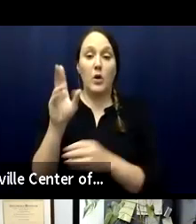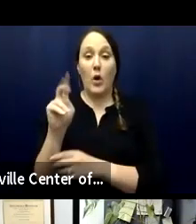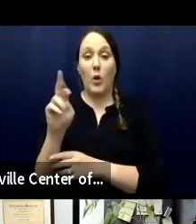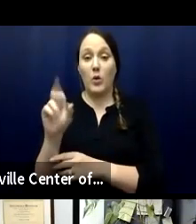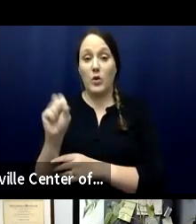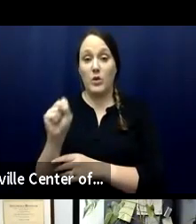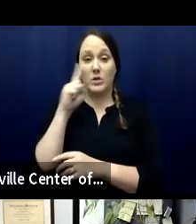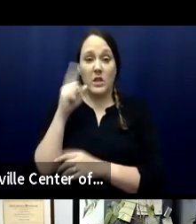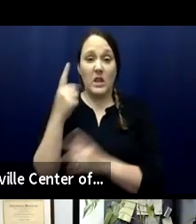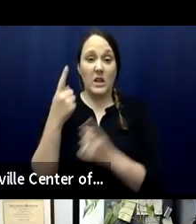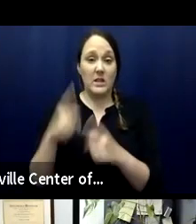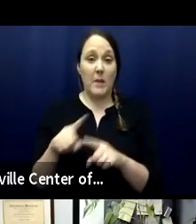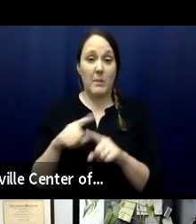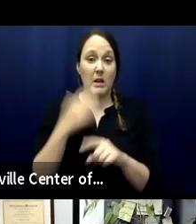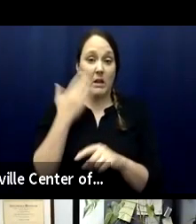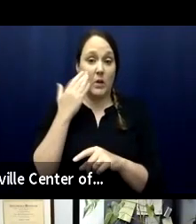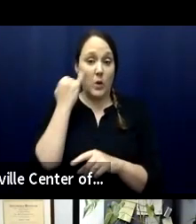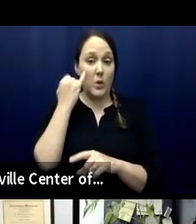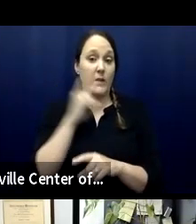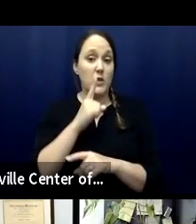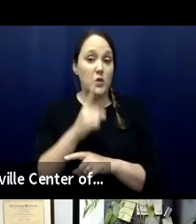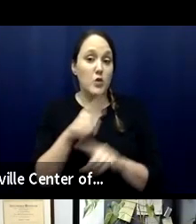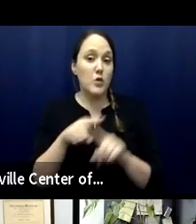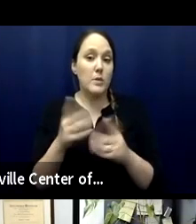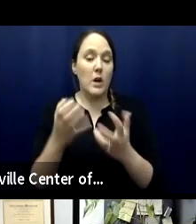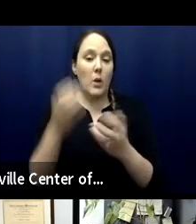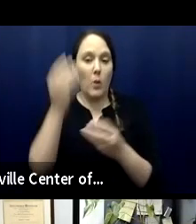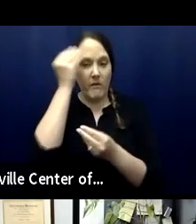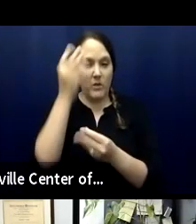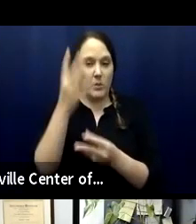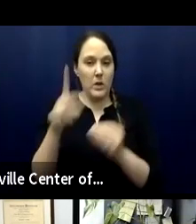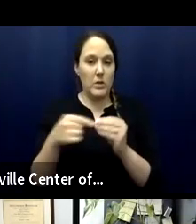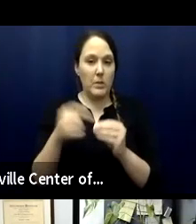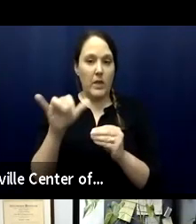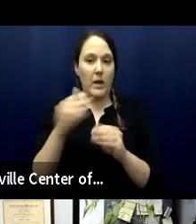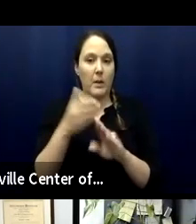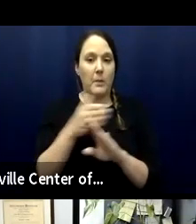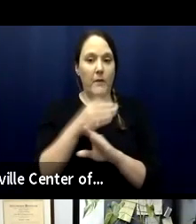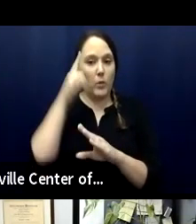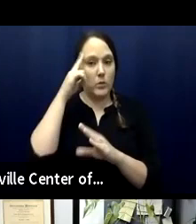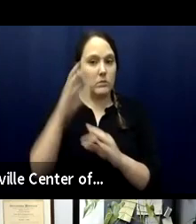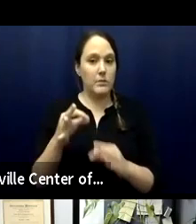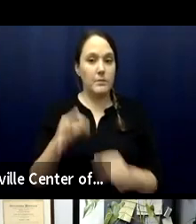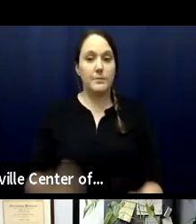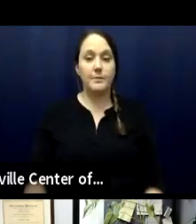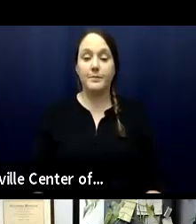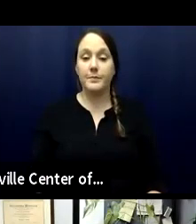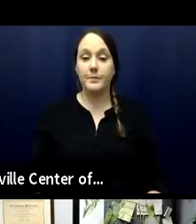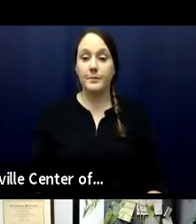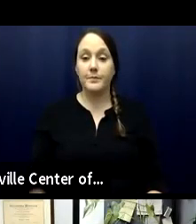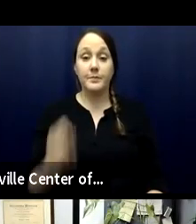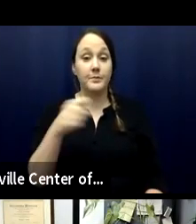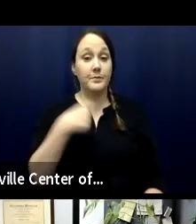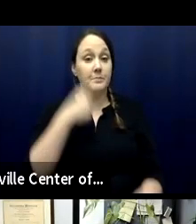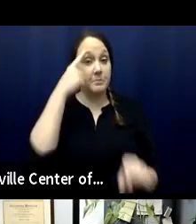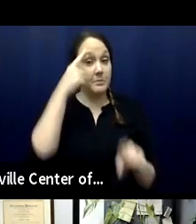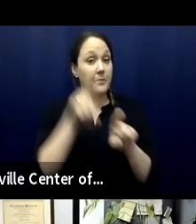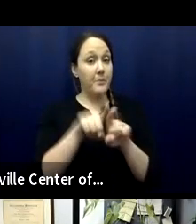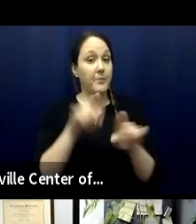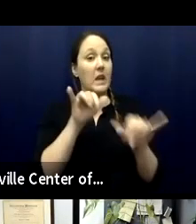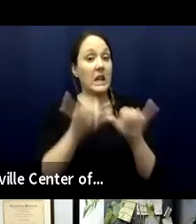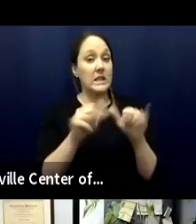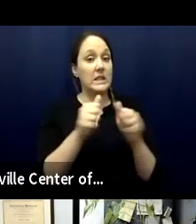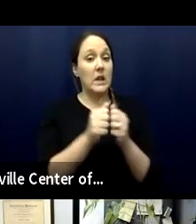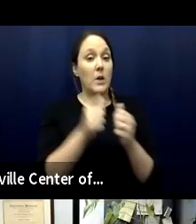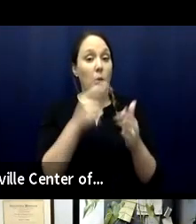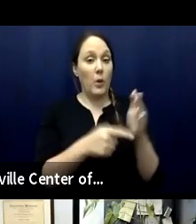true or not, but I'd sure like some information on that before we made a decision. And I agree. I think we just stick to what we have in front of